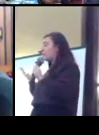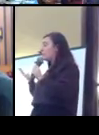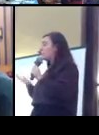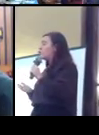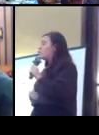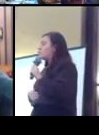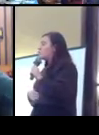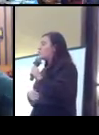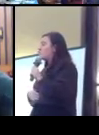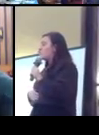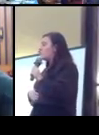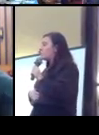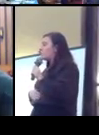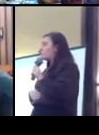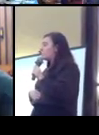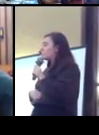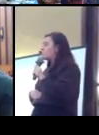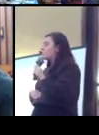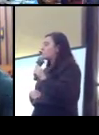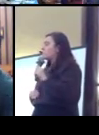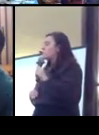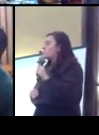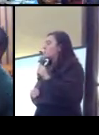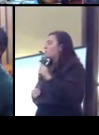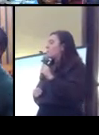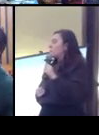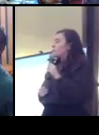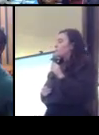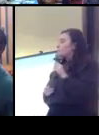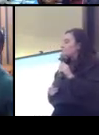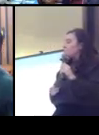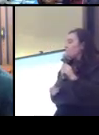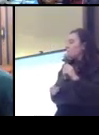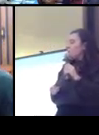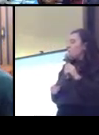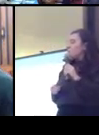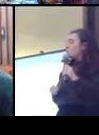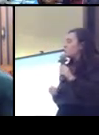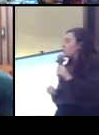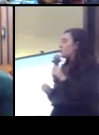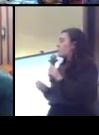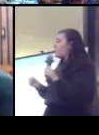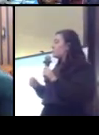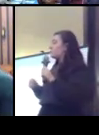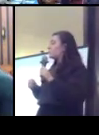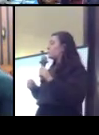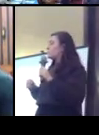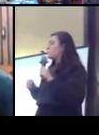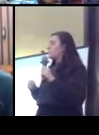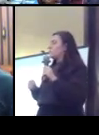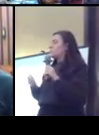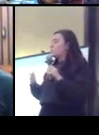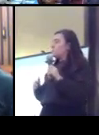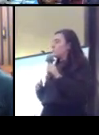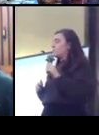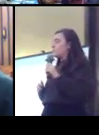supported and highlighted, so that people know those opportunities exist. And then it also shows how to pair these